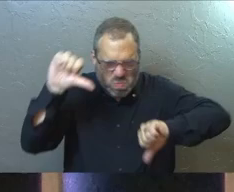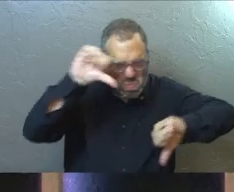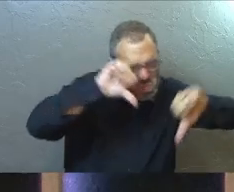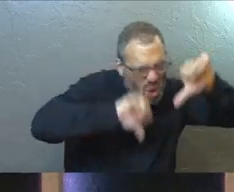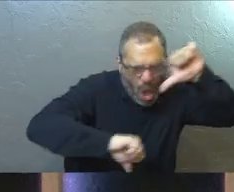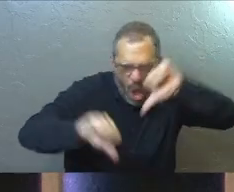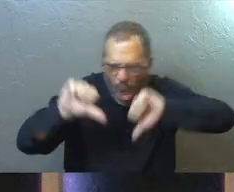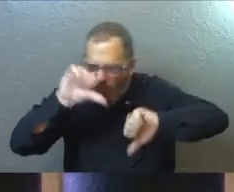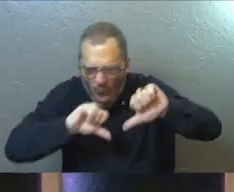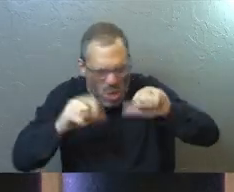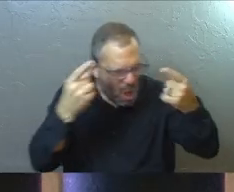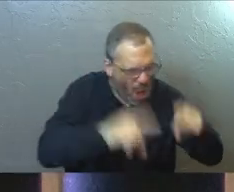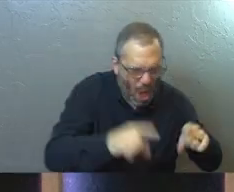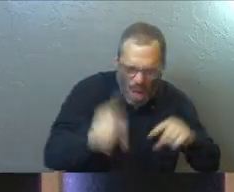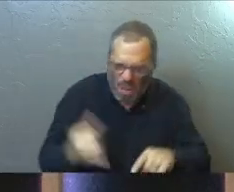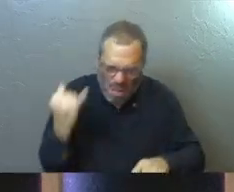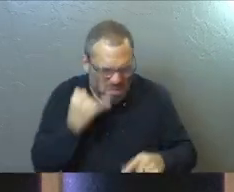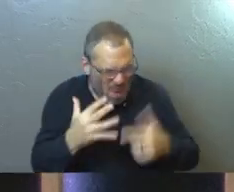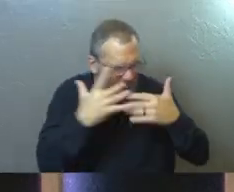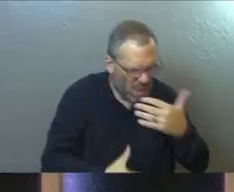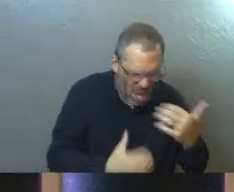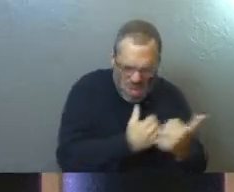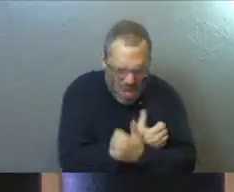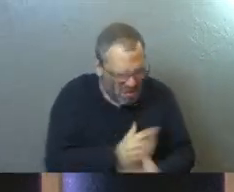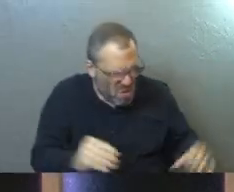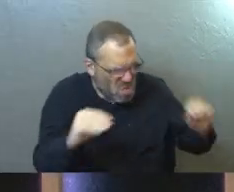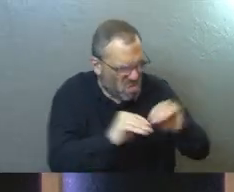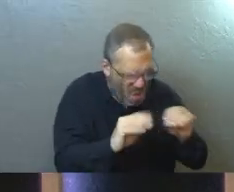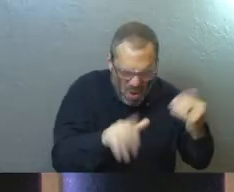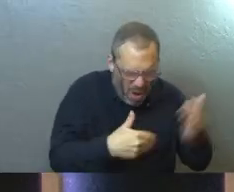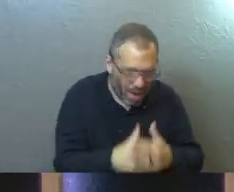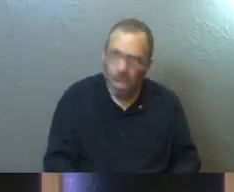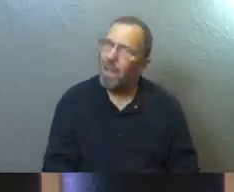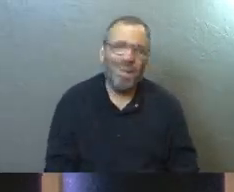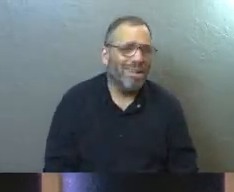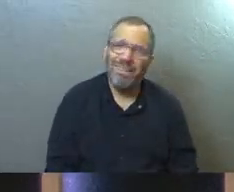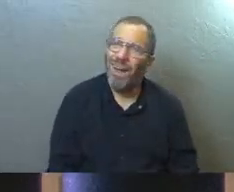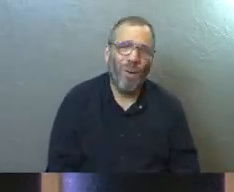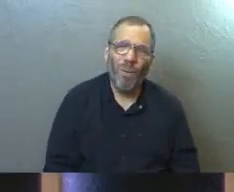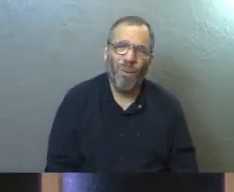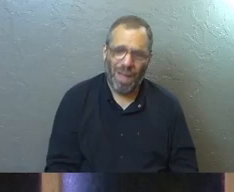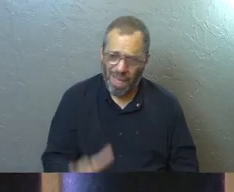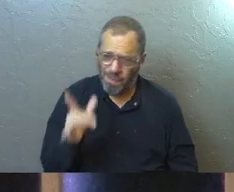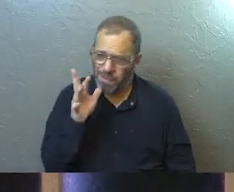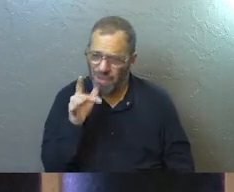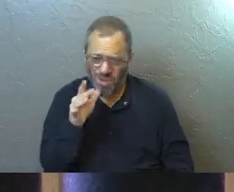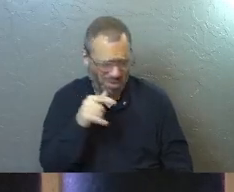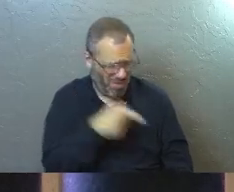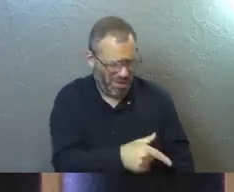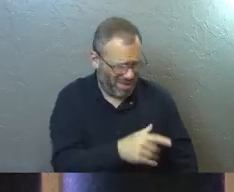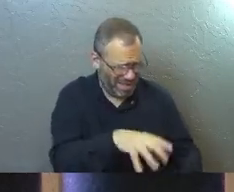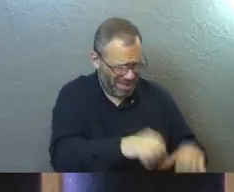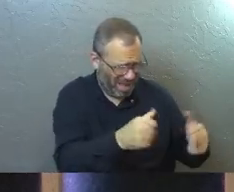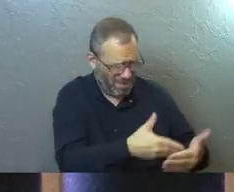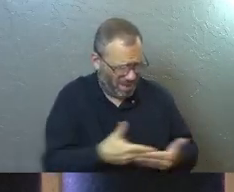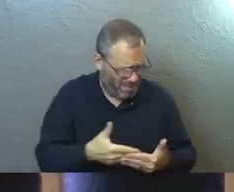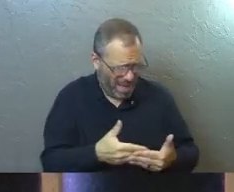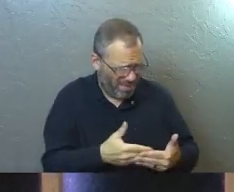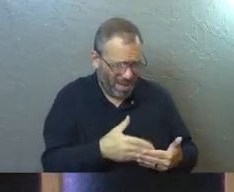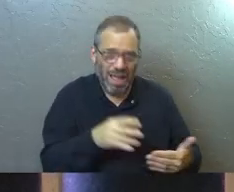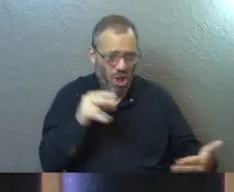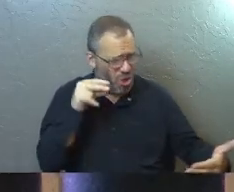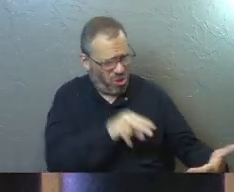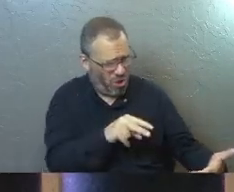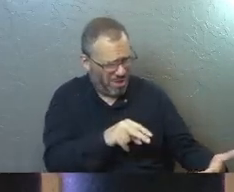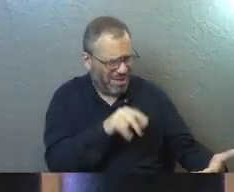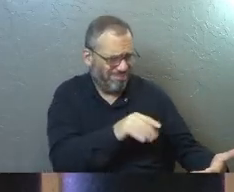scientific whatever that happens, and if they're your blood, then you're going to love them and all this kind of stuff. That doesn't explain her. She looked at this